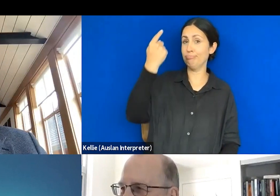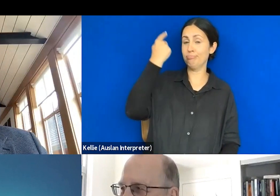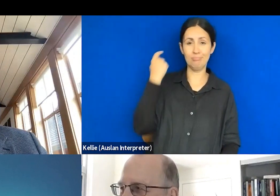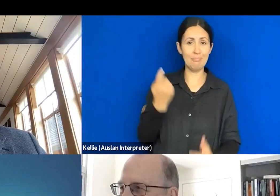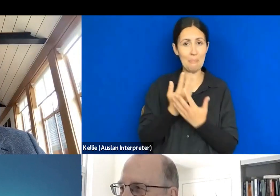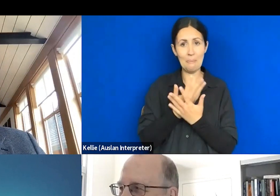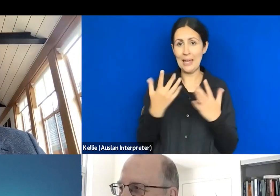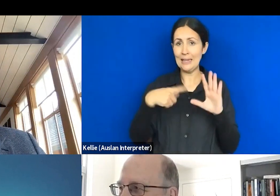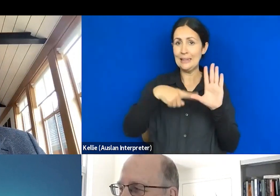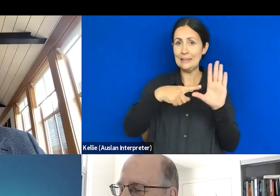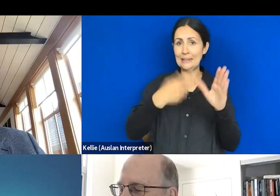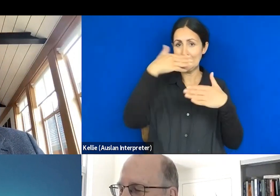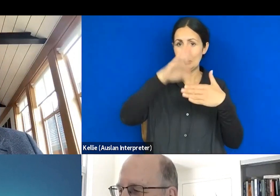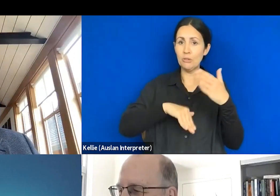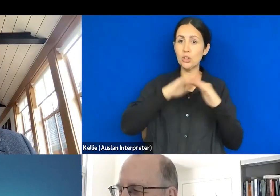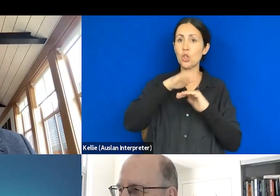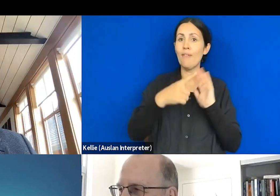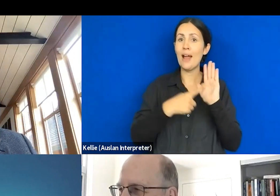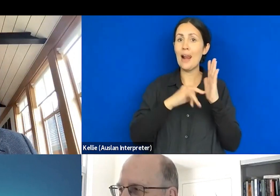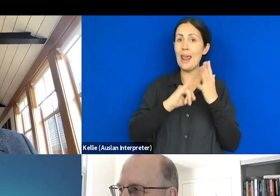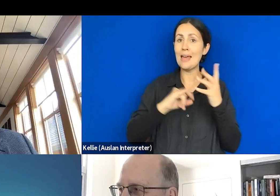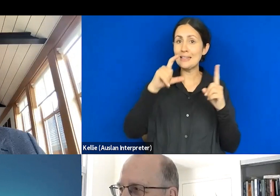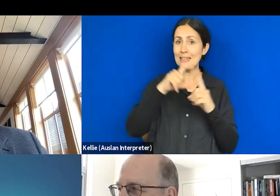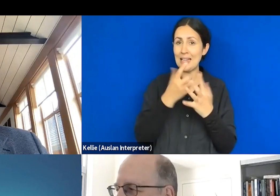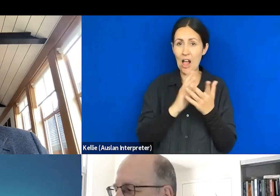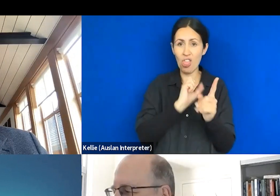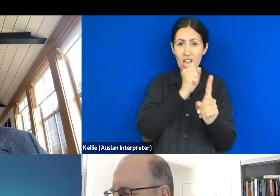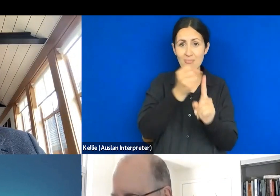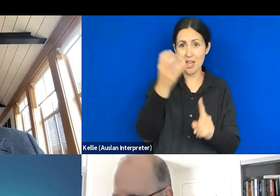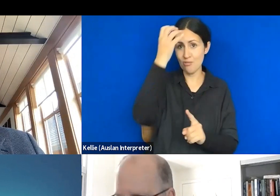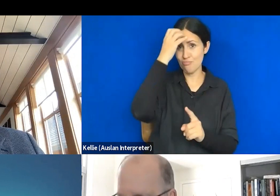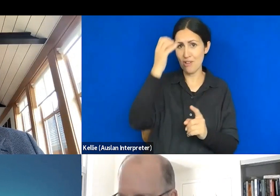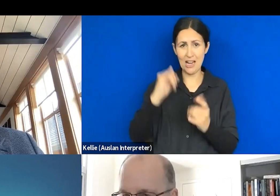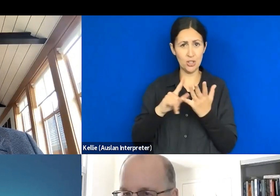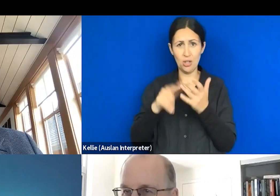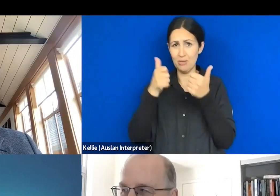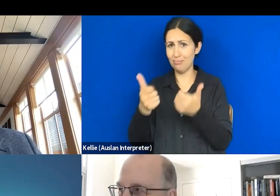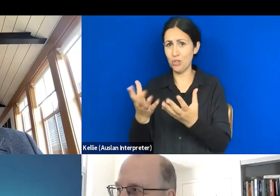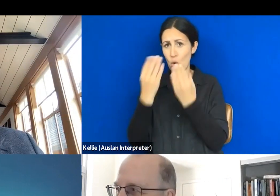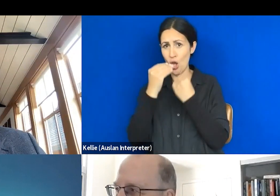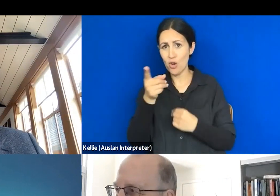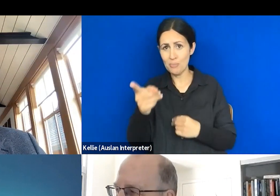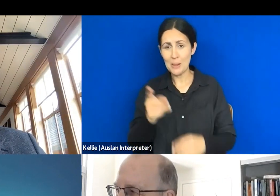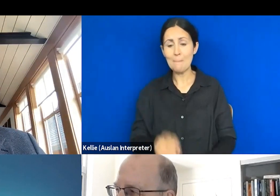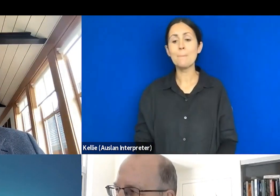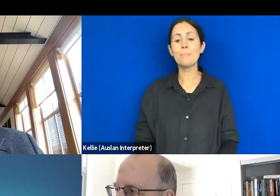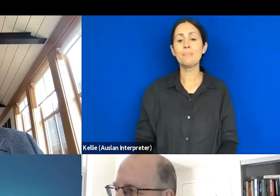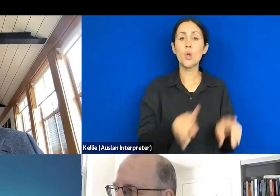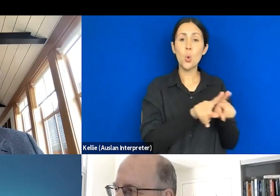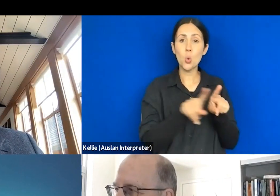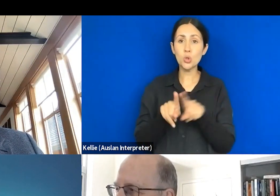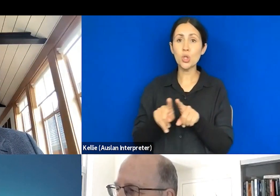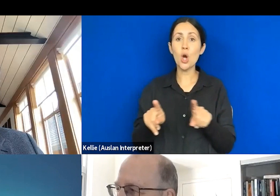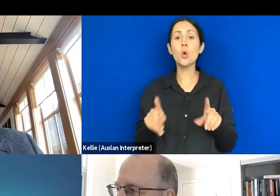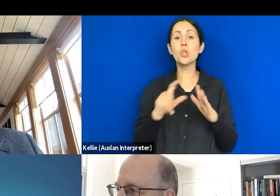what LSD and other psychedelics can do, and I think it would be great to learn from that experience. We're also joined by